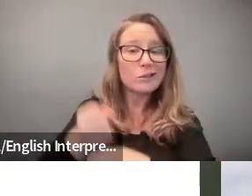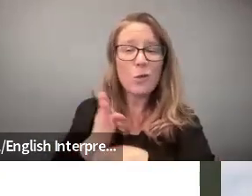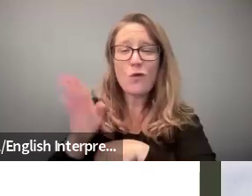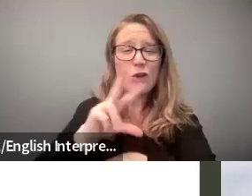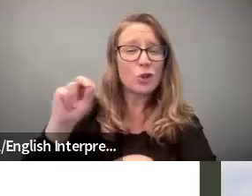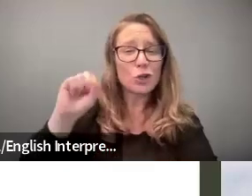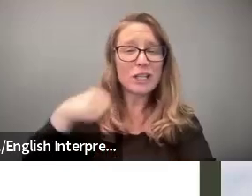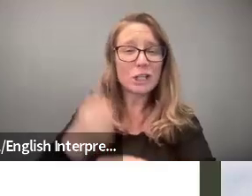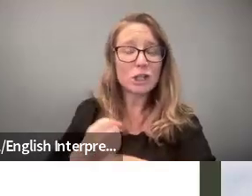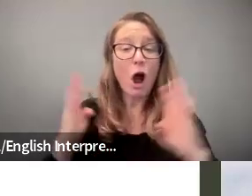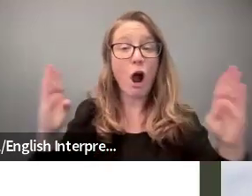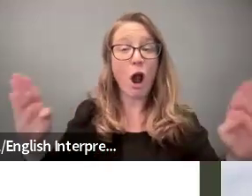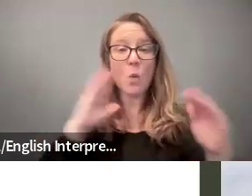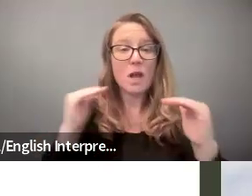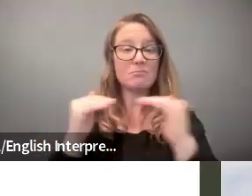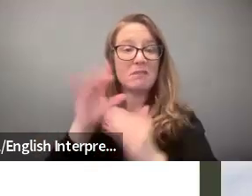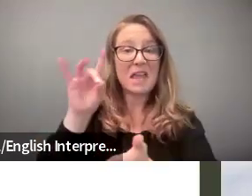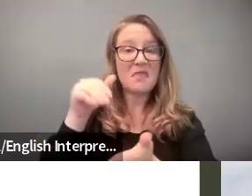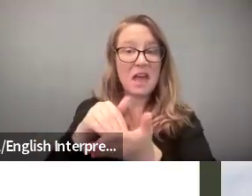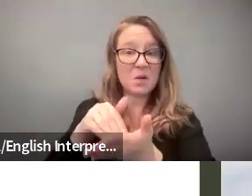30 years, that comes out to